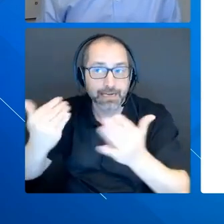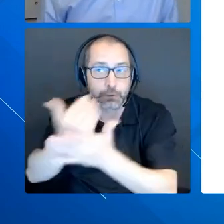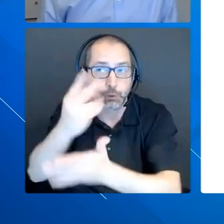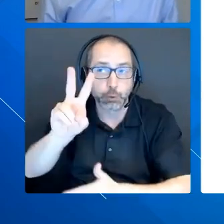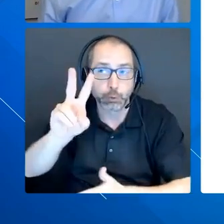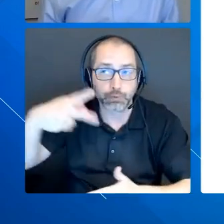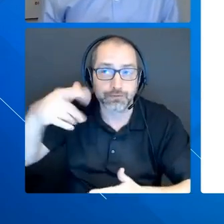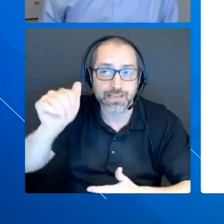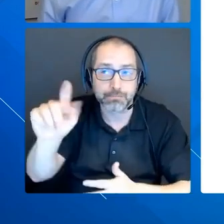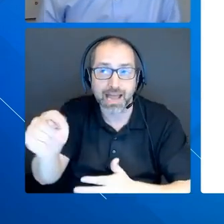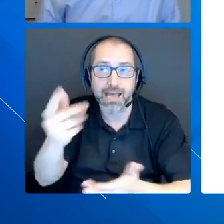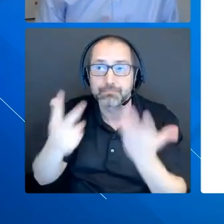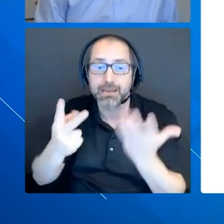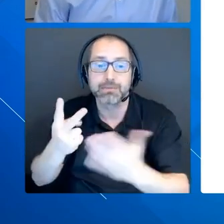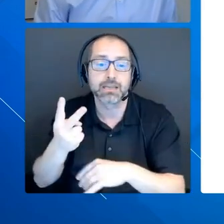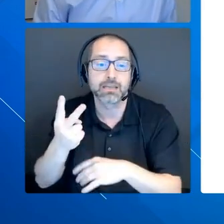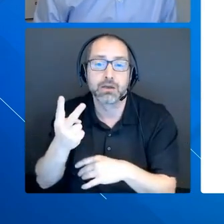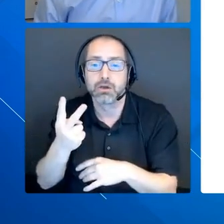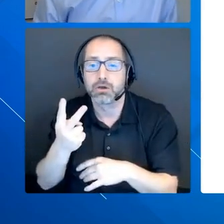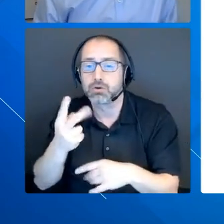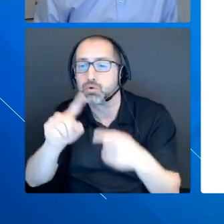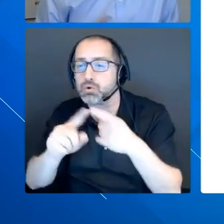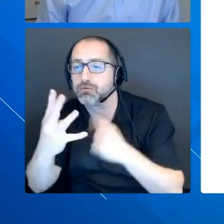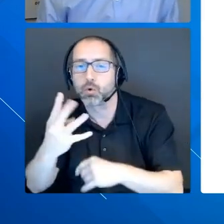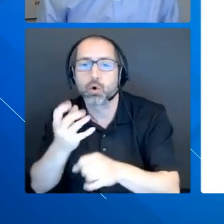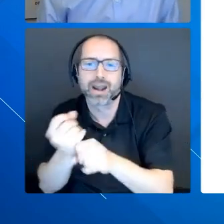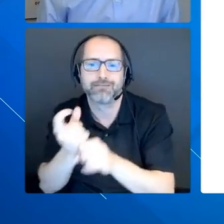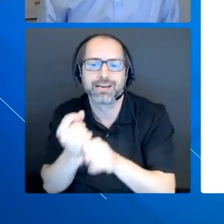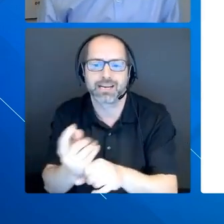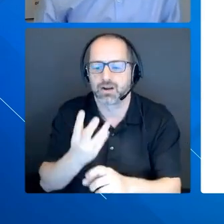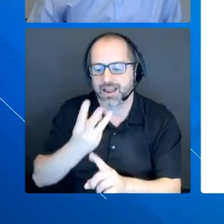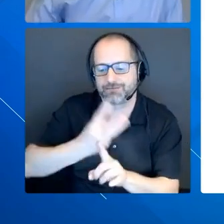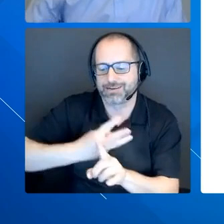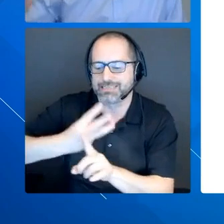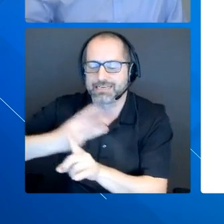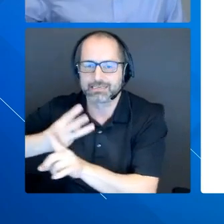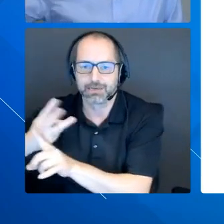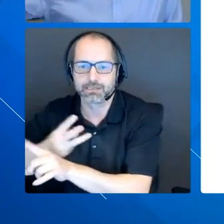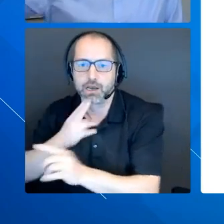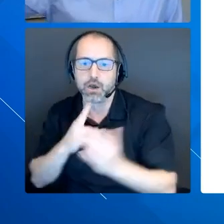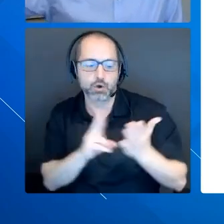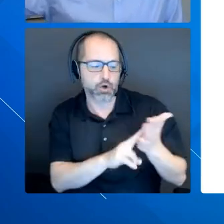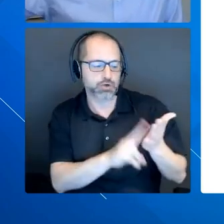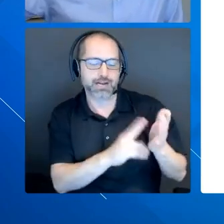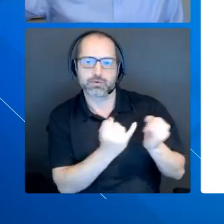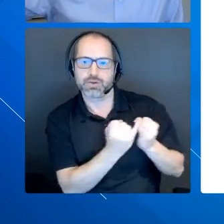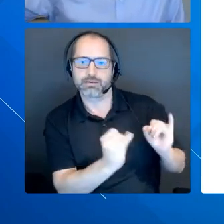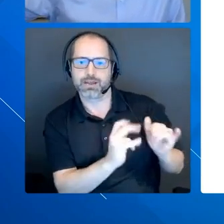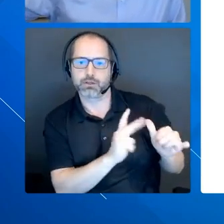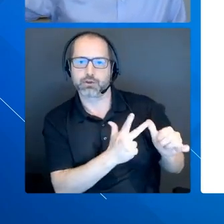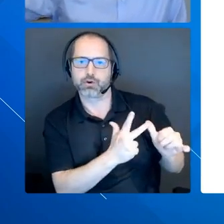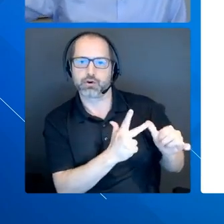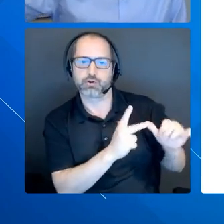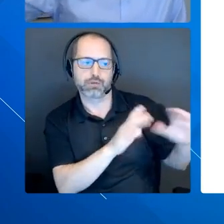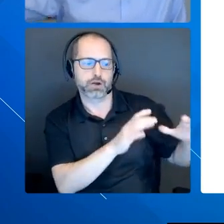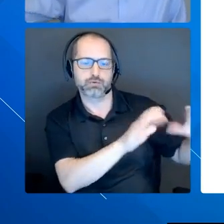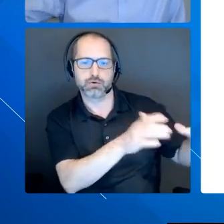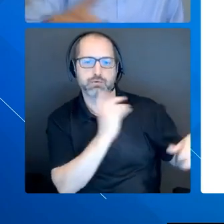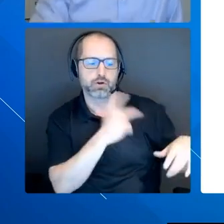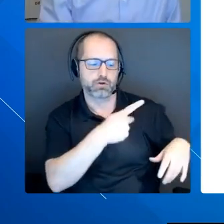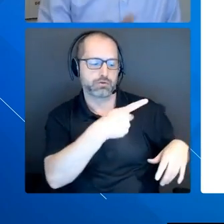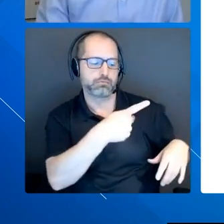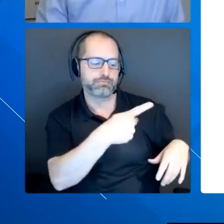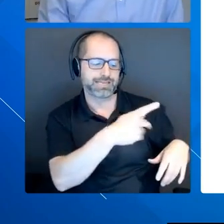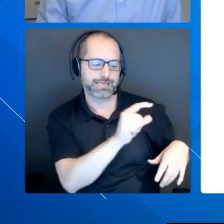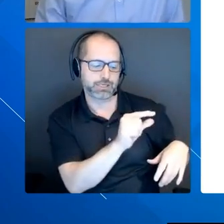about 2 to 4 a year, about every 6 months. We contract through an independent third-party firm, an accessibility firm called TPGI. They